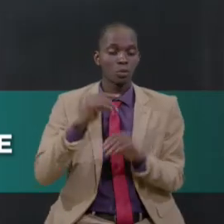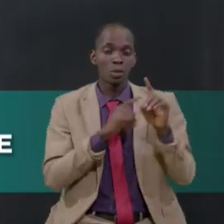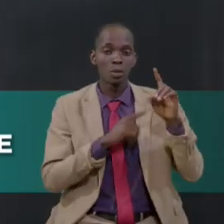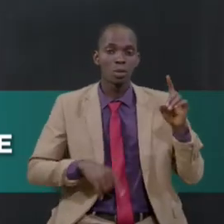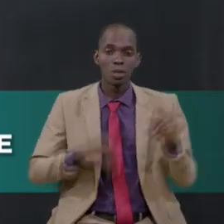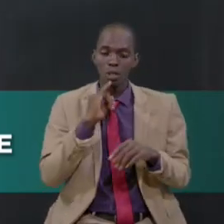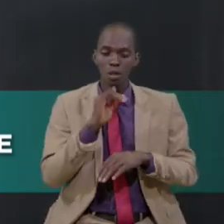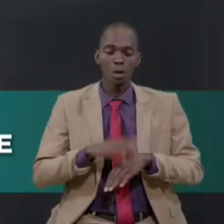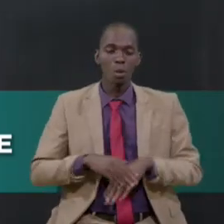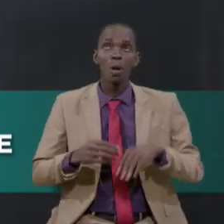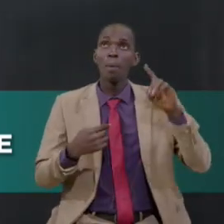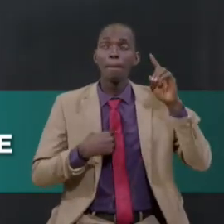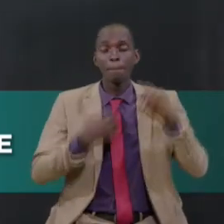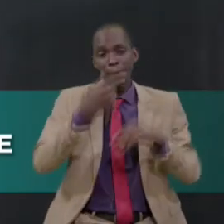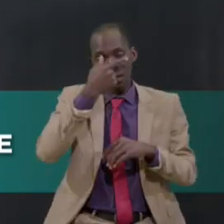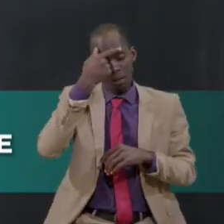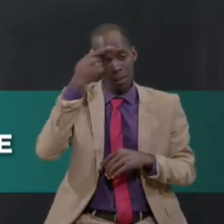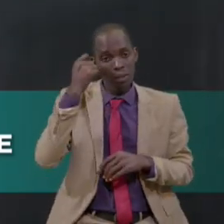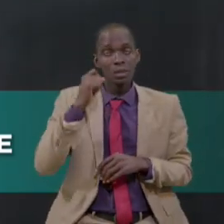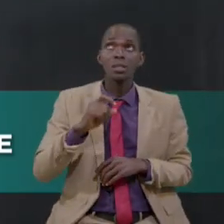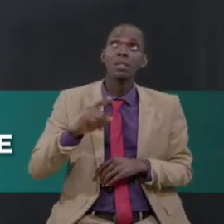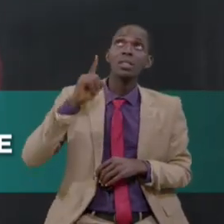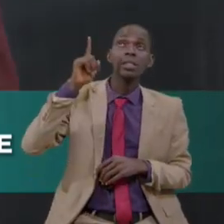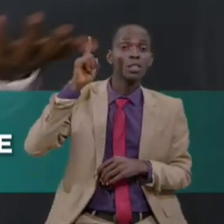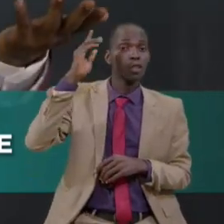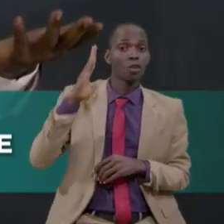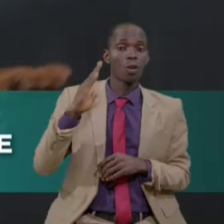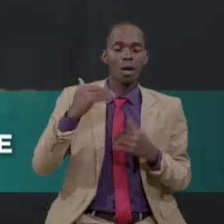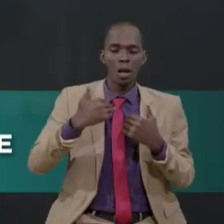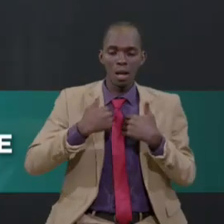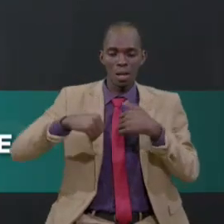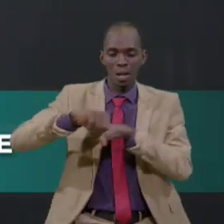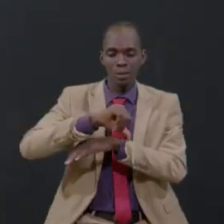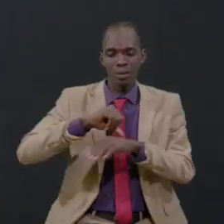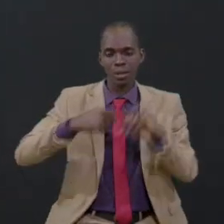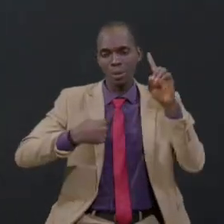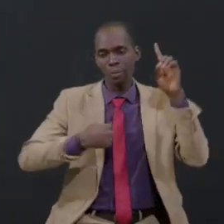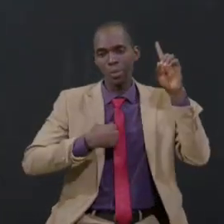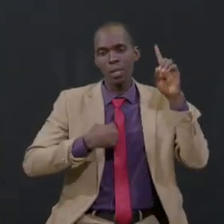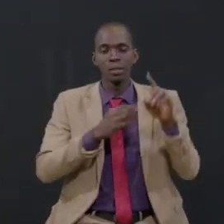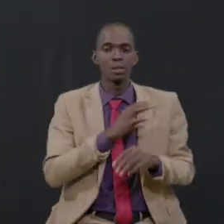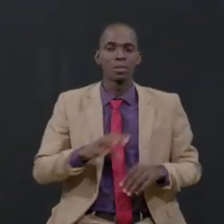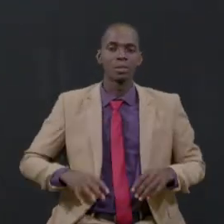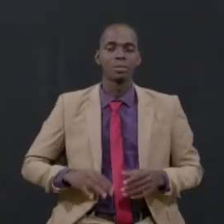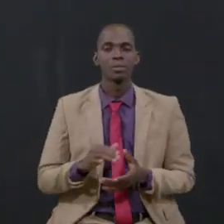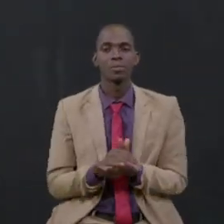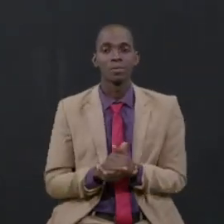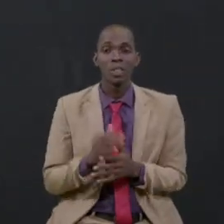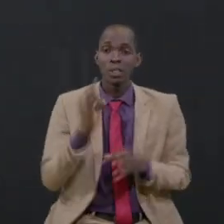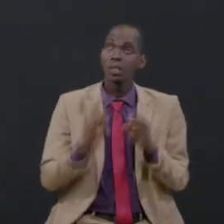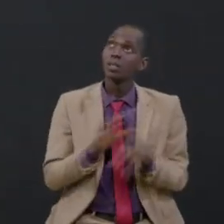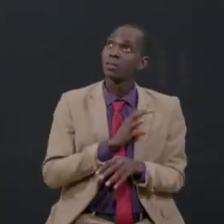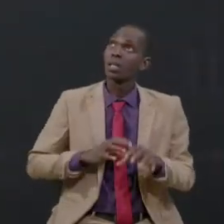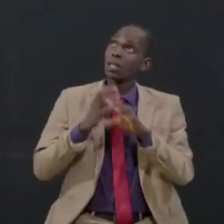he has anointed me. If he needed anointing, we need anointing.